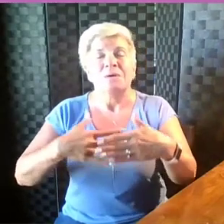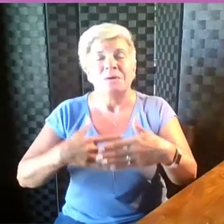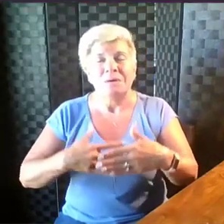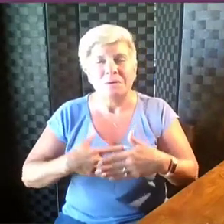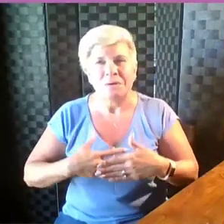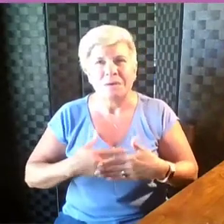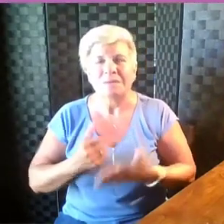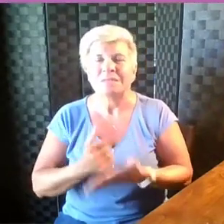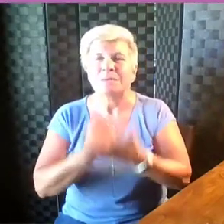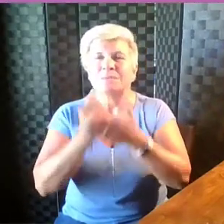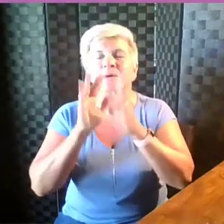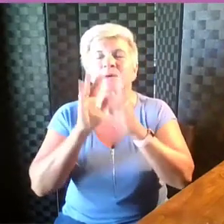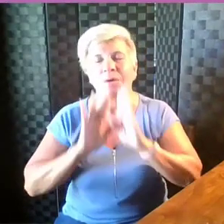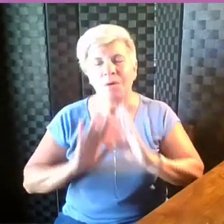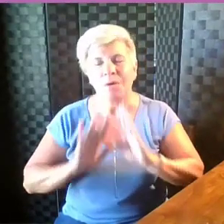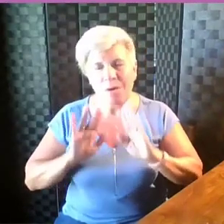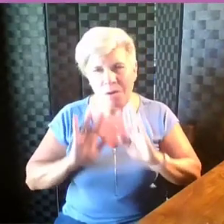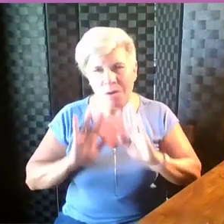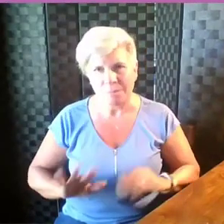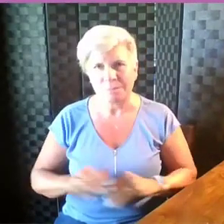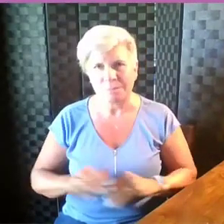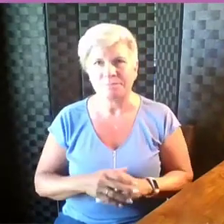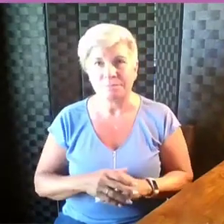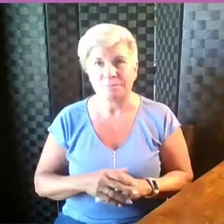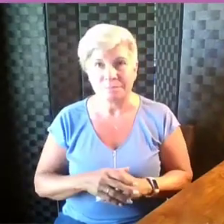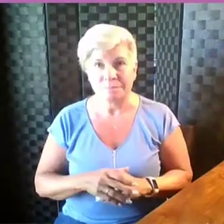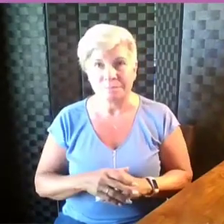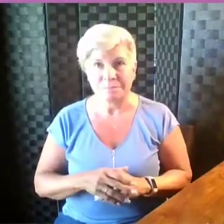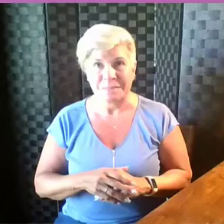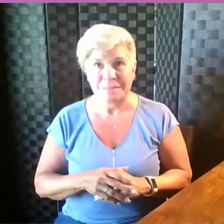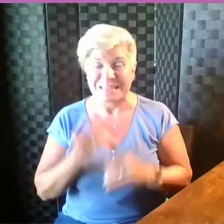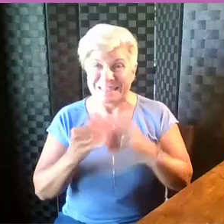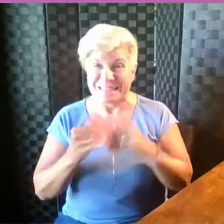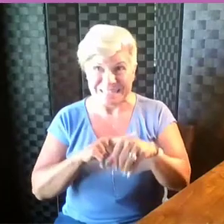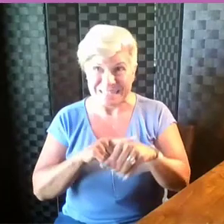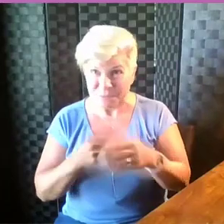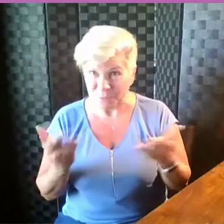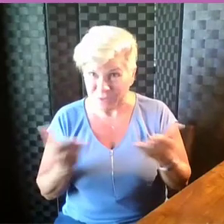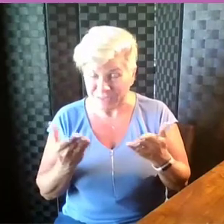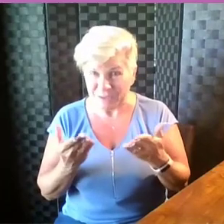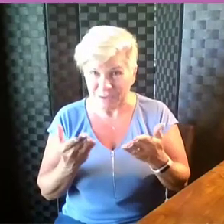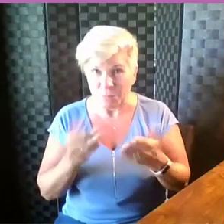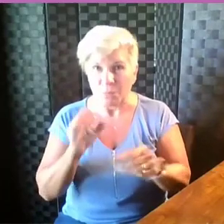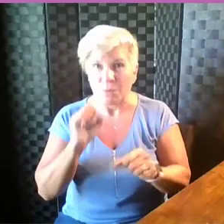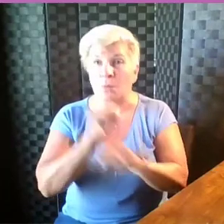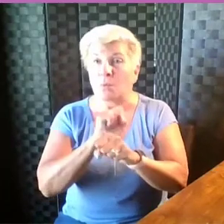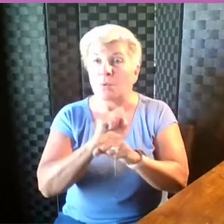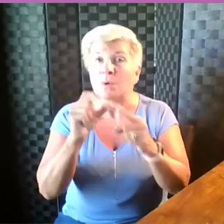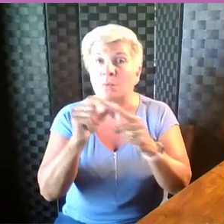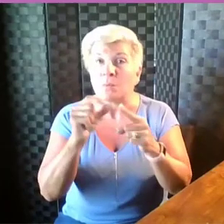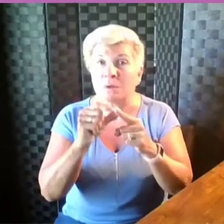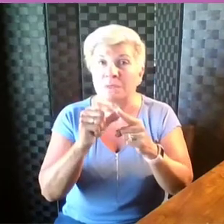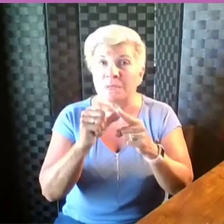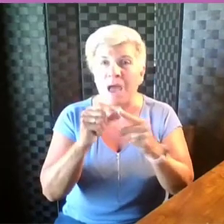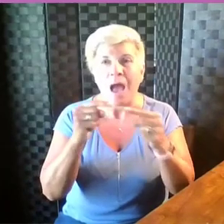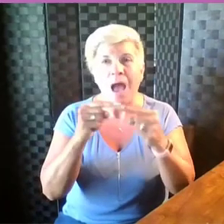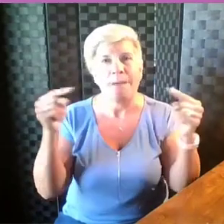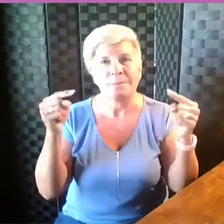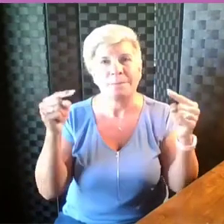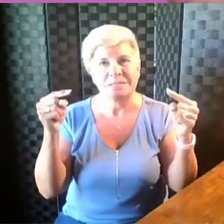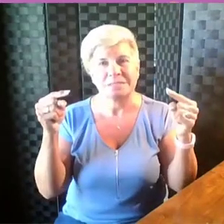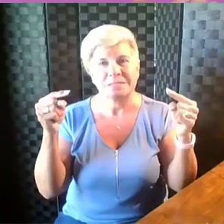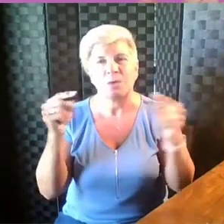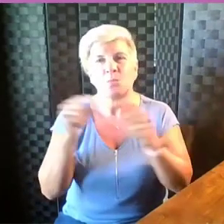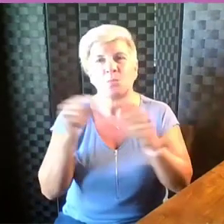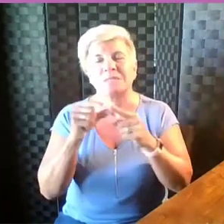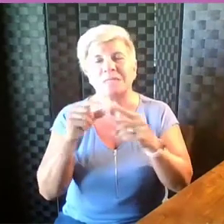So the last time we met, we worked with words and we were working on antonyms. Remember, antonyms are opposites. And today we're going